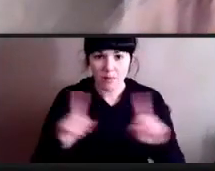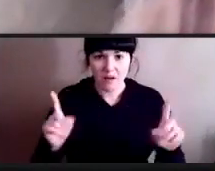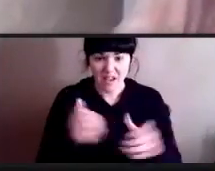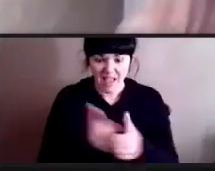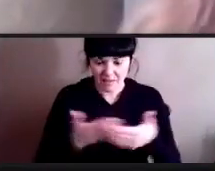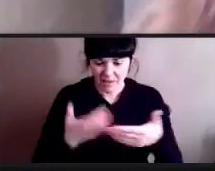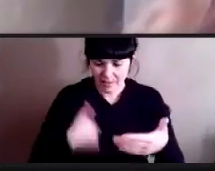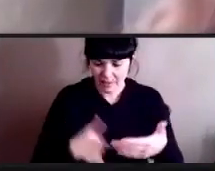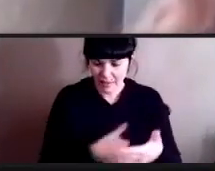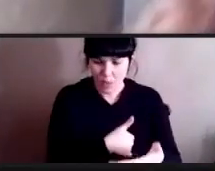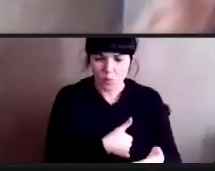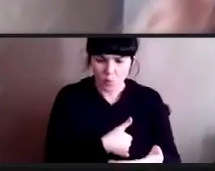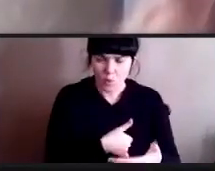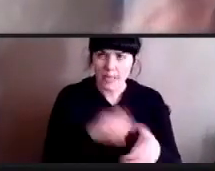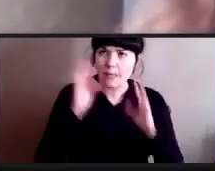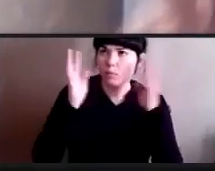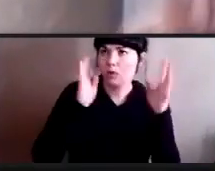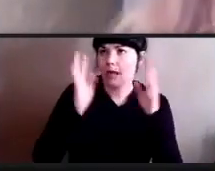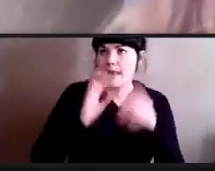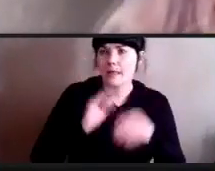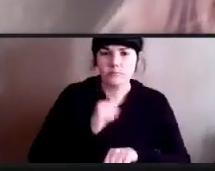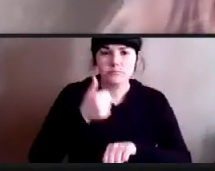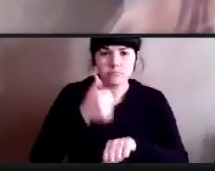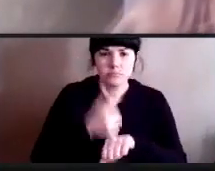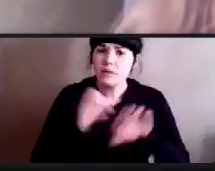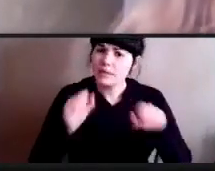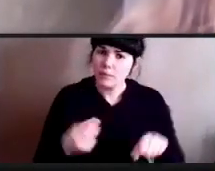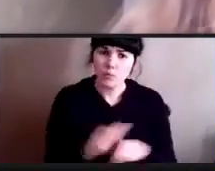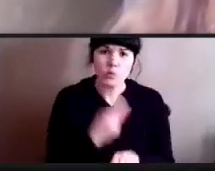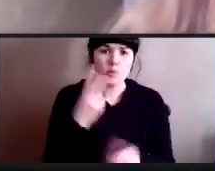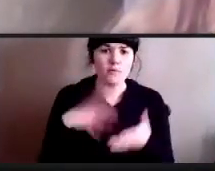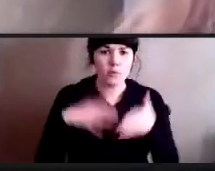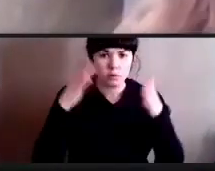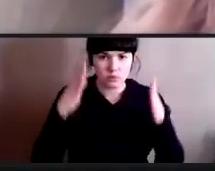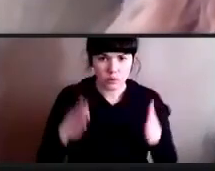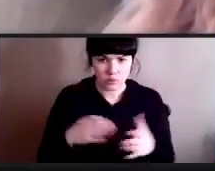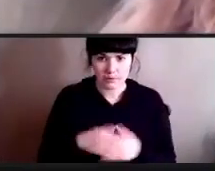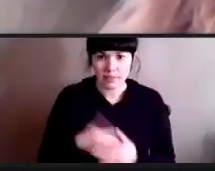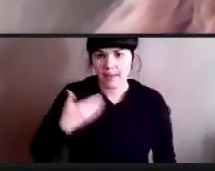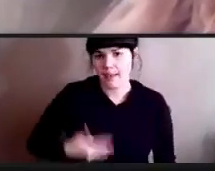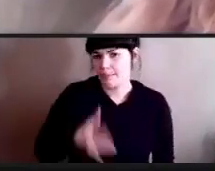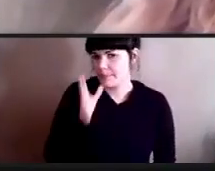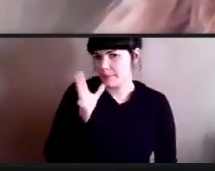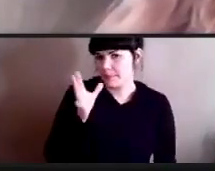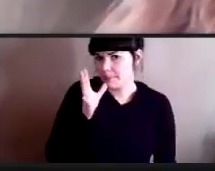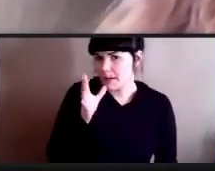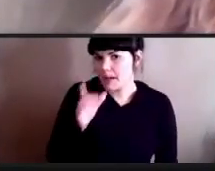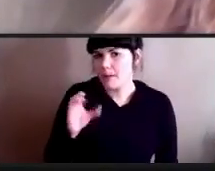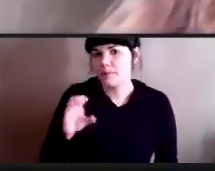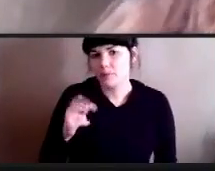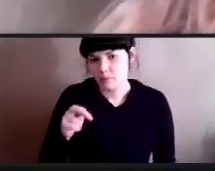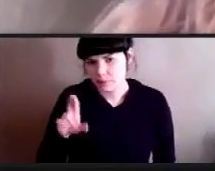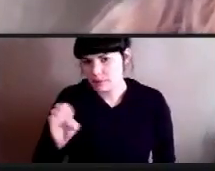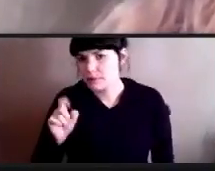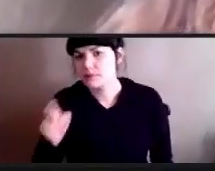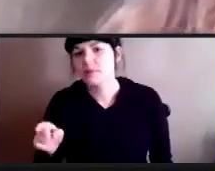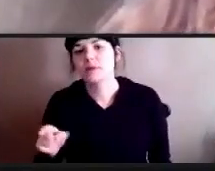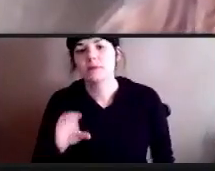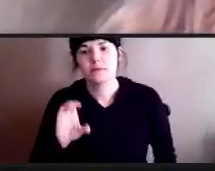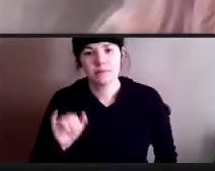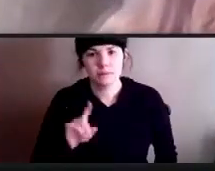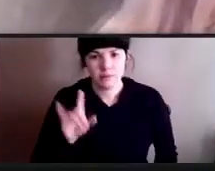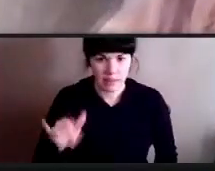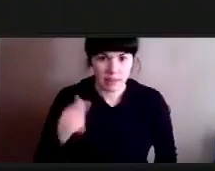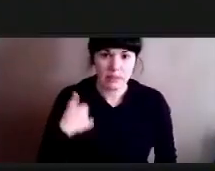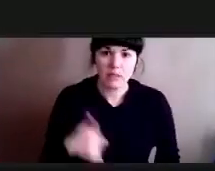with students. And as a mom, I know, Christine, you mentioned it this morning, and Cindy, I think as well, we also hear and get feedback and